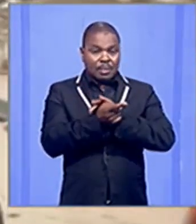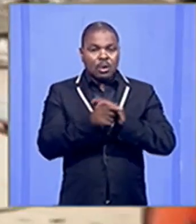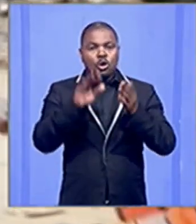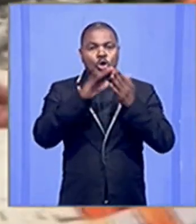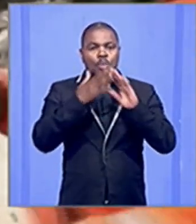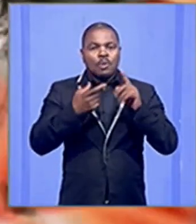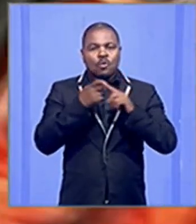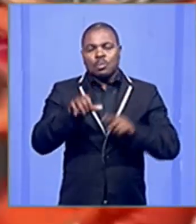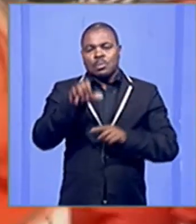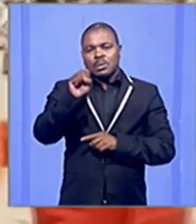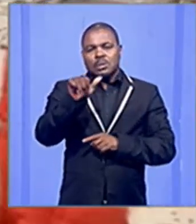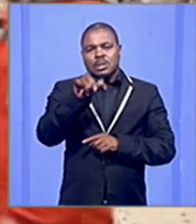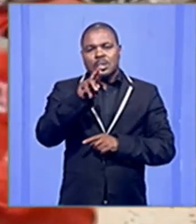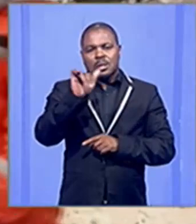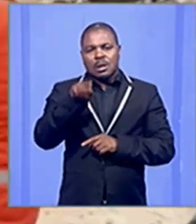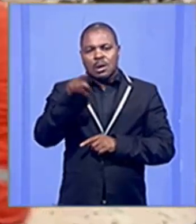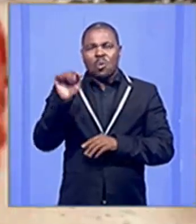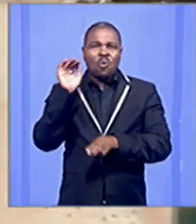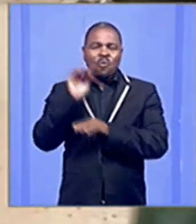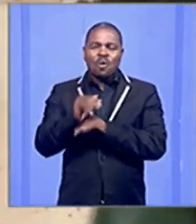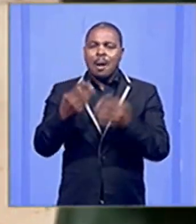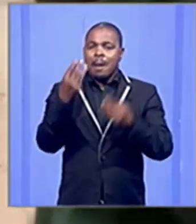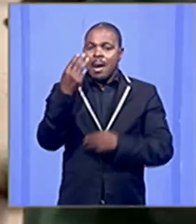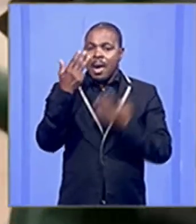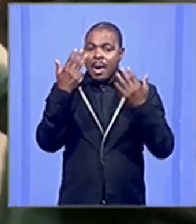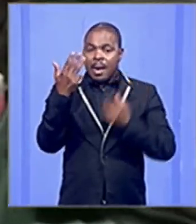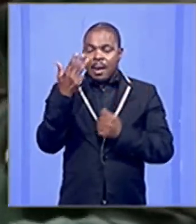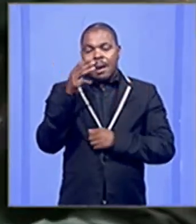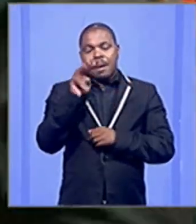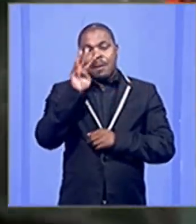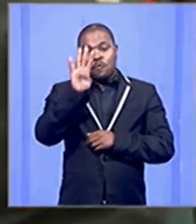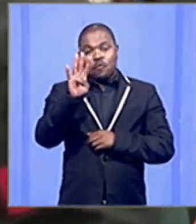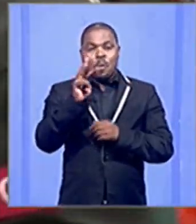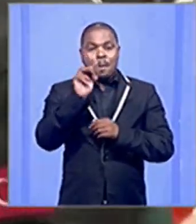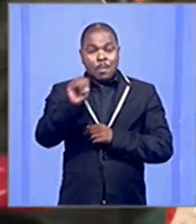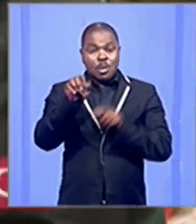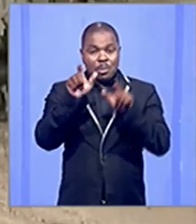ba Syria ba fetang dimilione tse 4 ba ntse ba dula dikampong ka